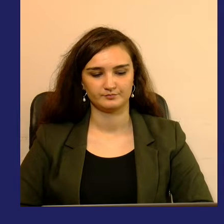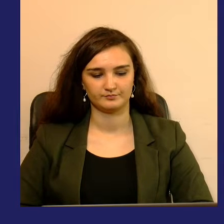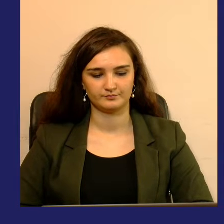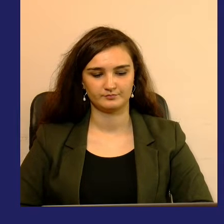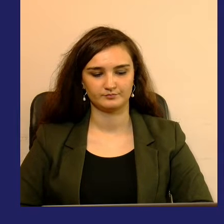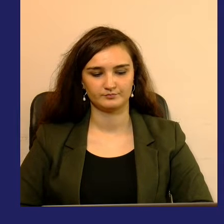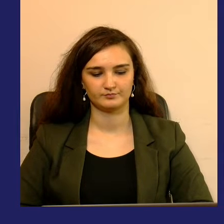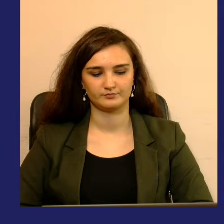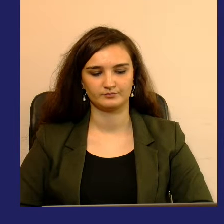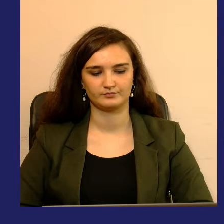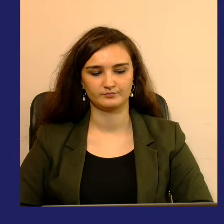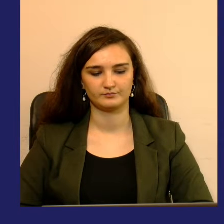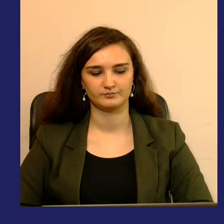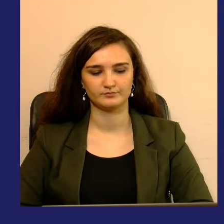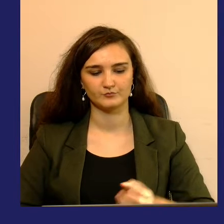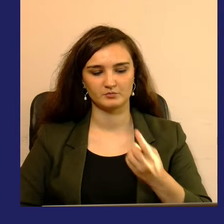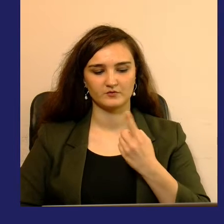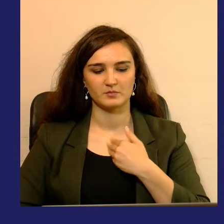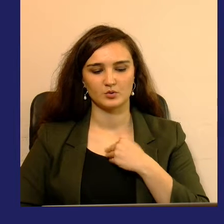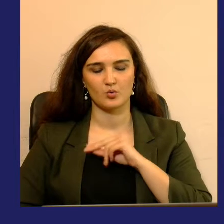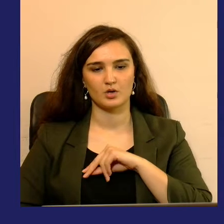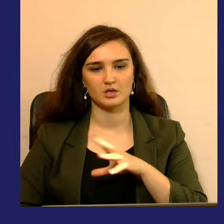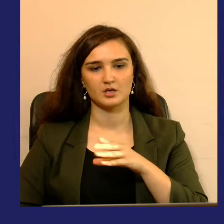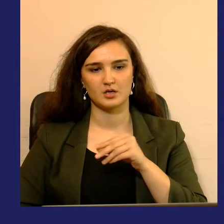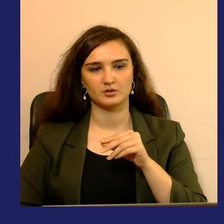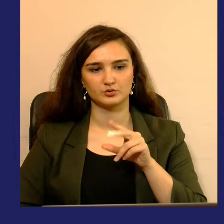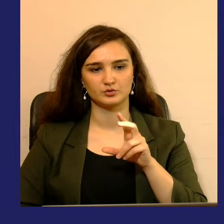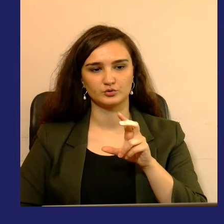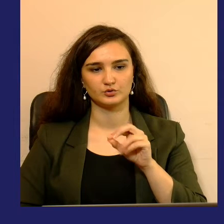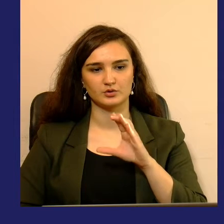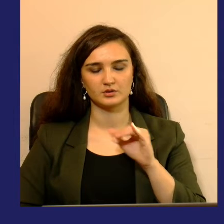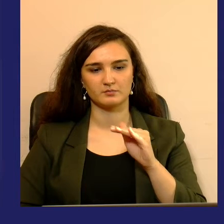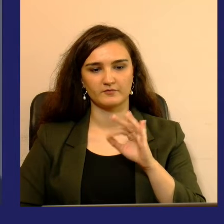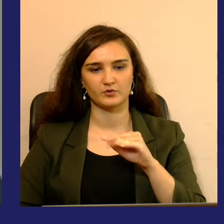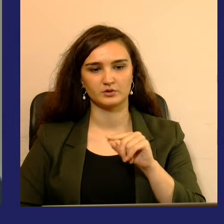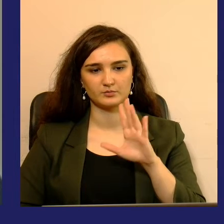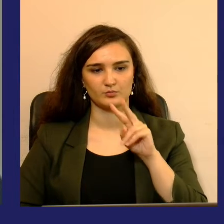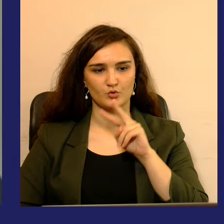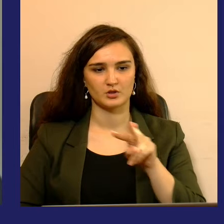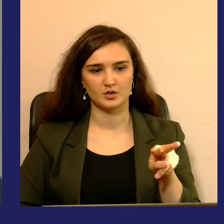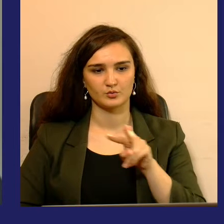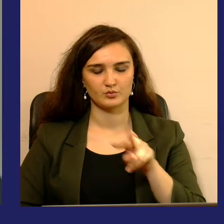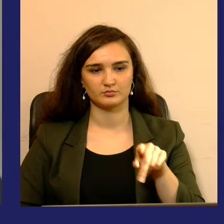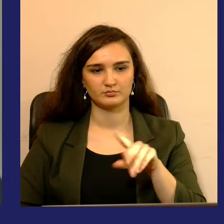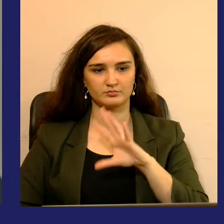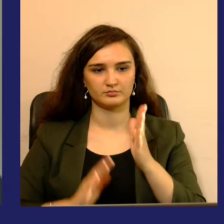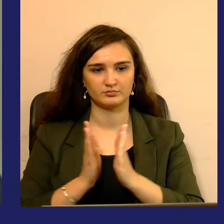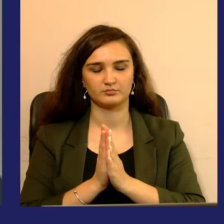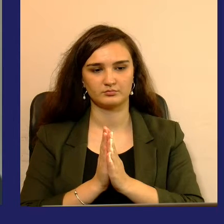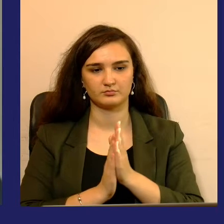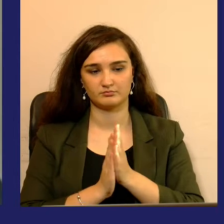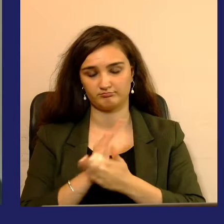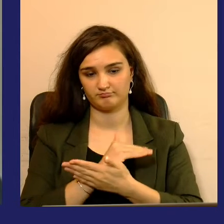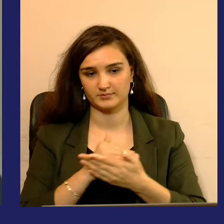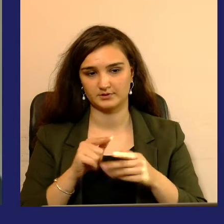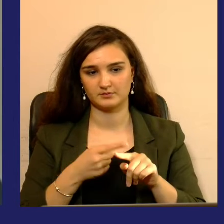Partnership, Mr. Joseph Foti, Joe, who is the Chief Research Officer, and he has a very